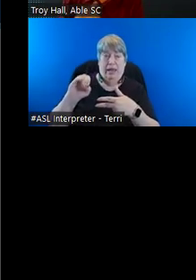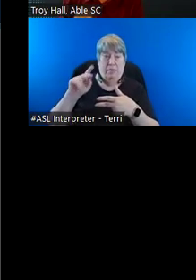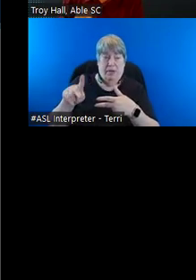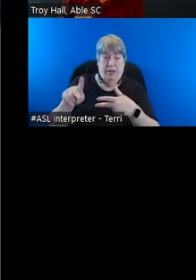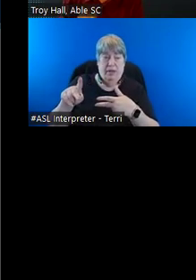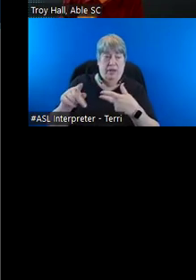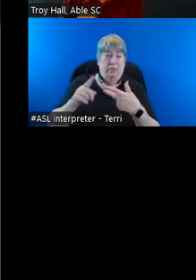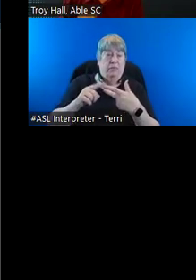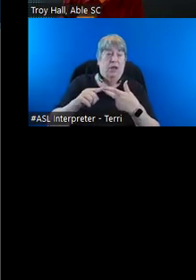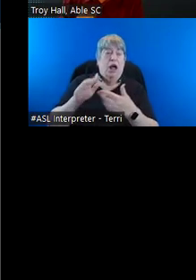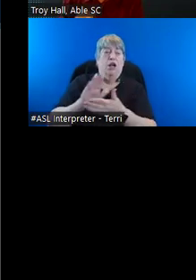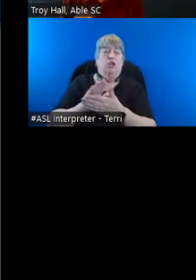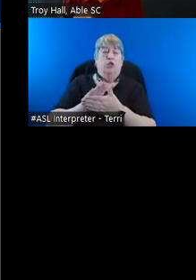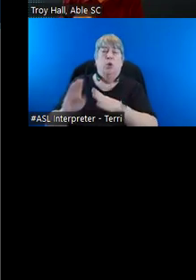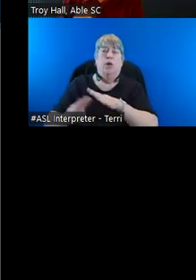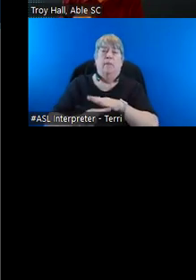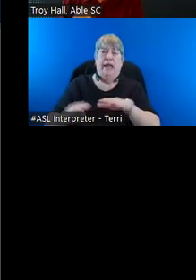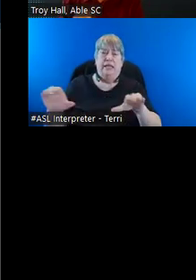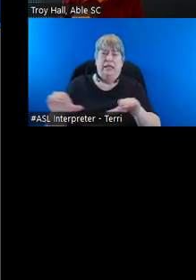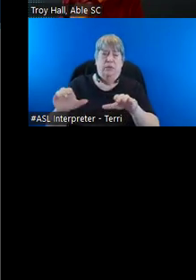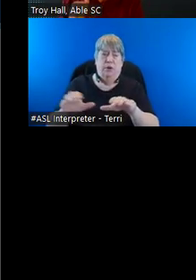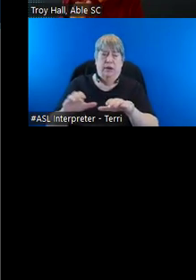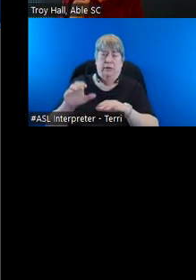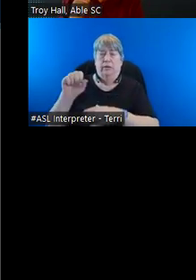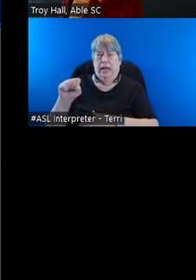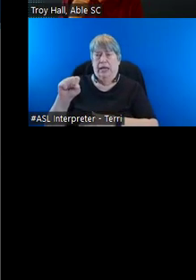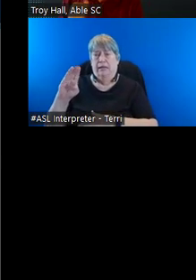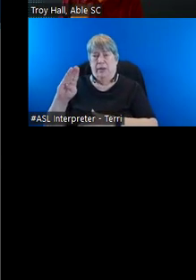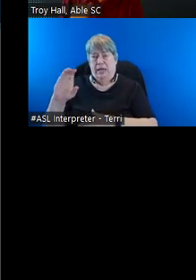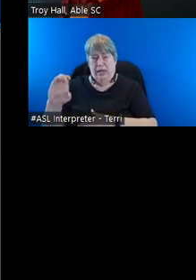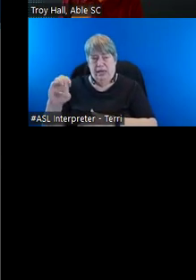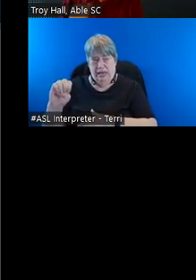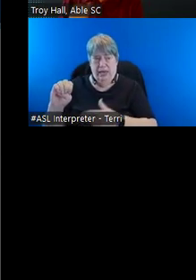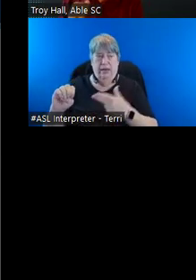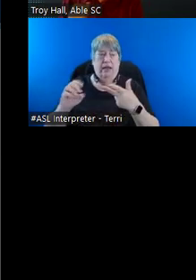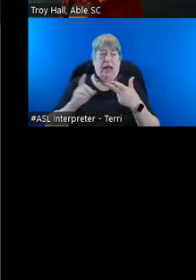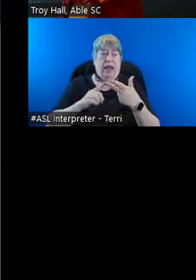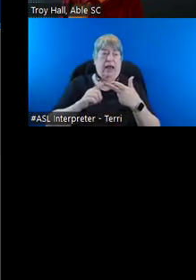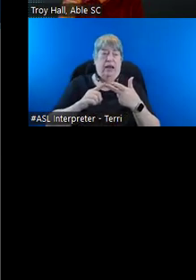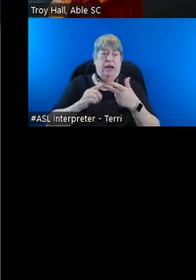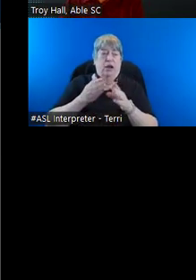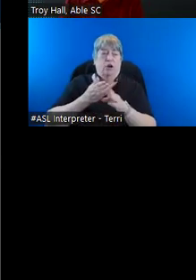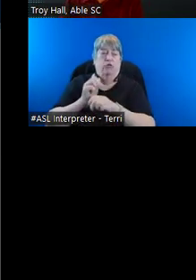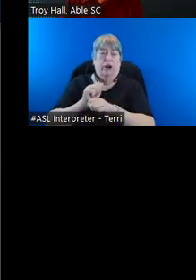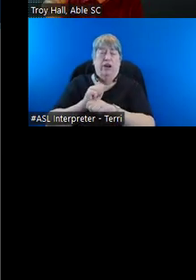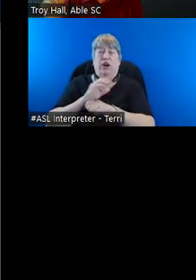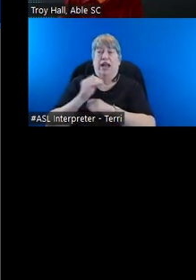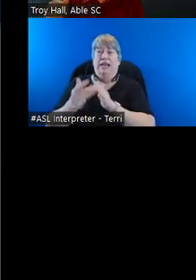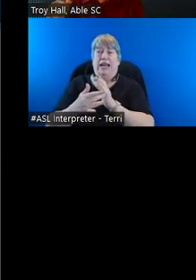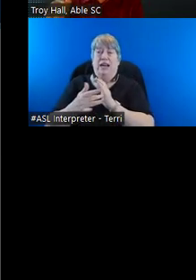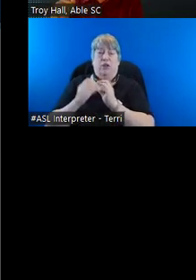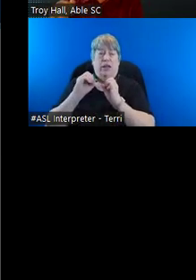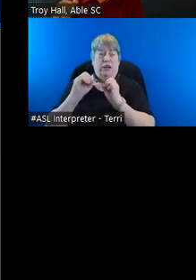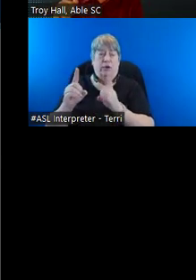I'll sometimes refer to as an SBE, and a career and technical education center, which is often referred to as